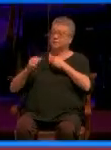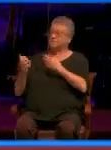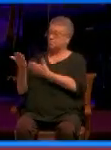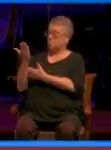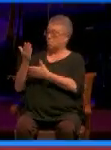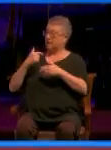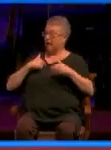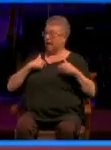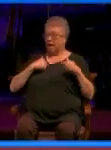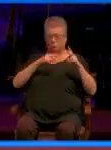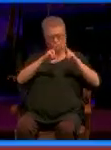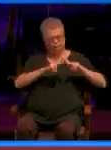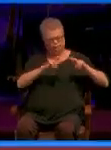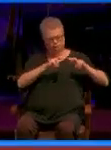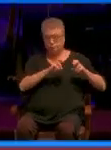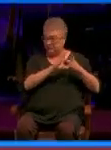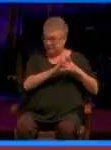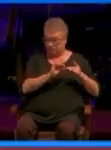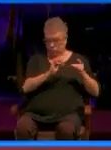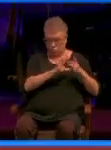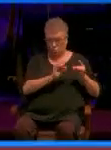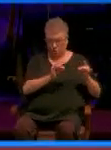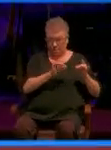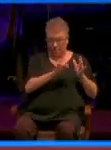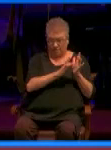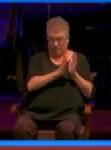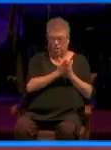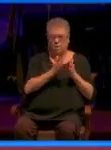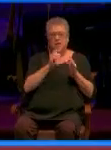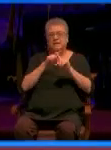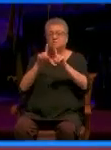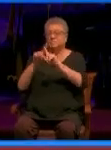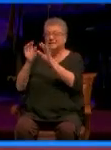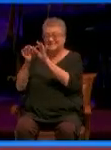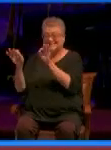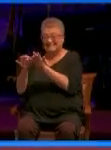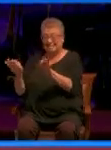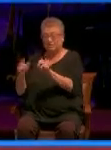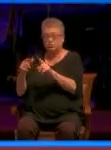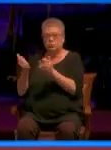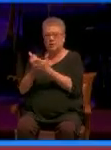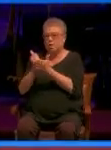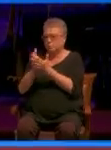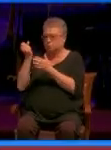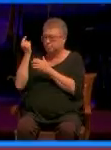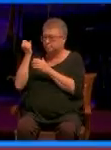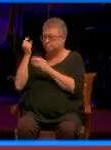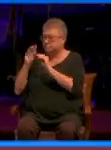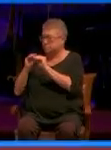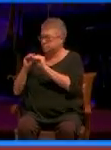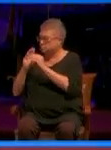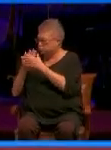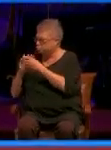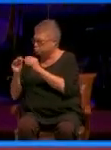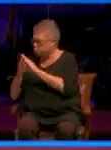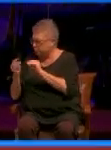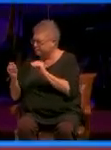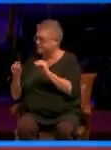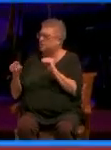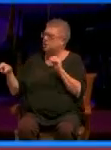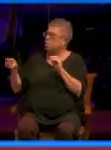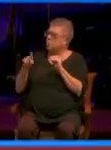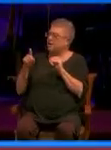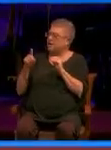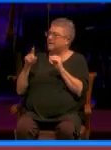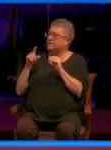text and give you some phrases in order to just help you hang on with the story. Kind of like when you flip